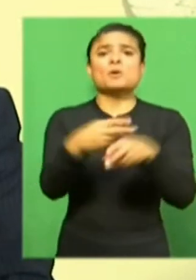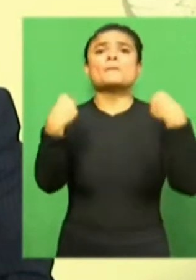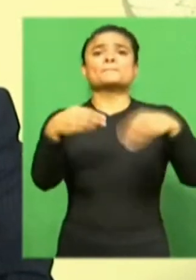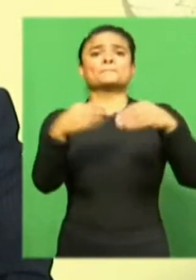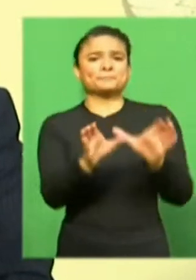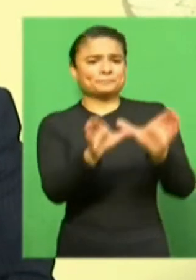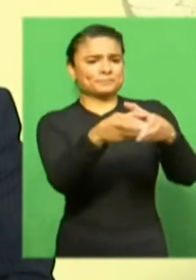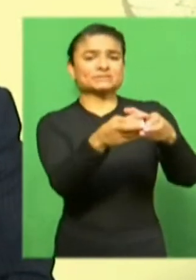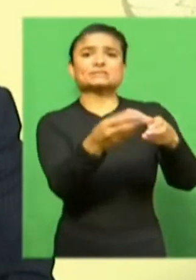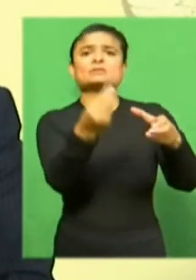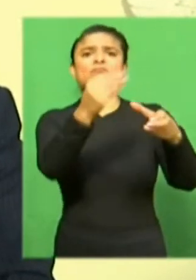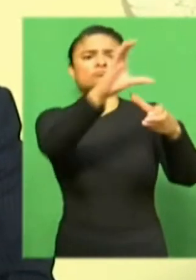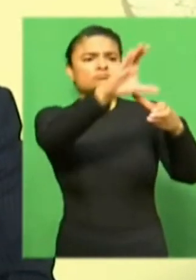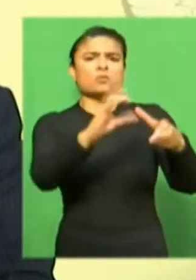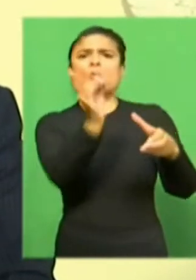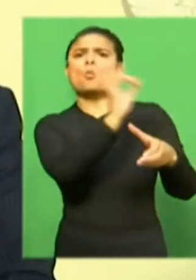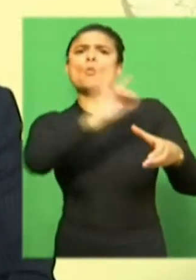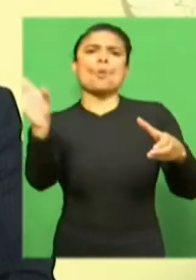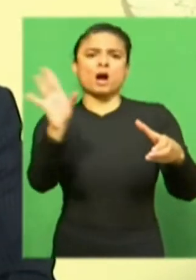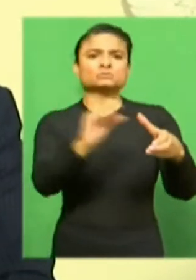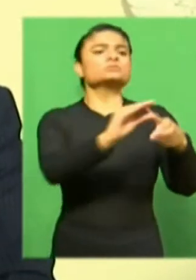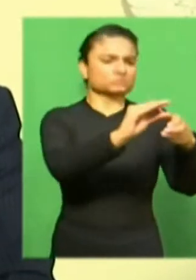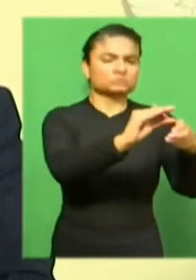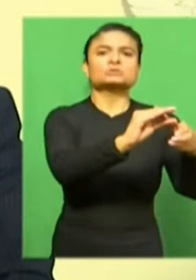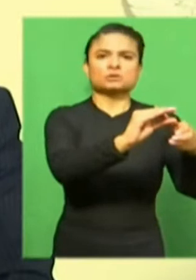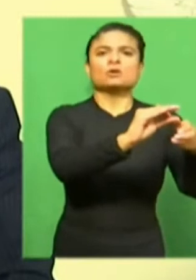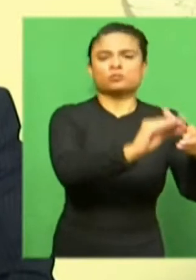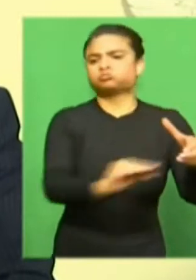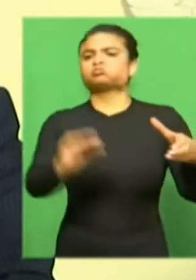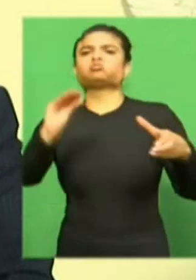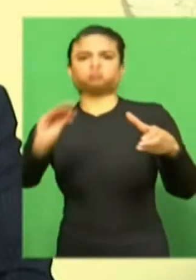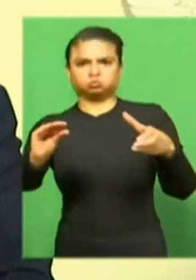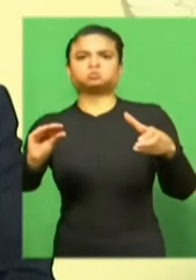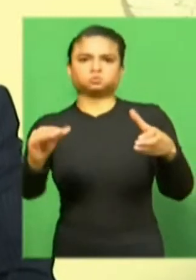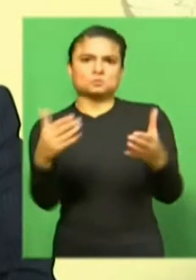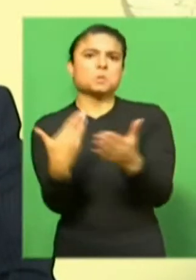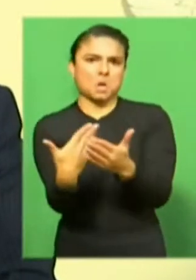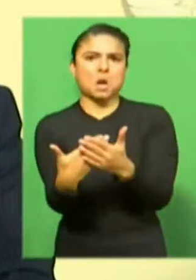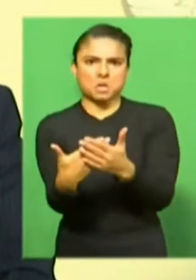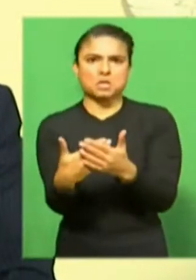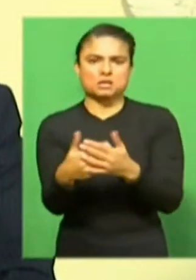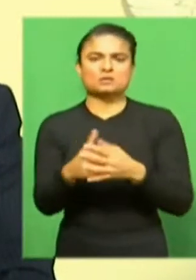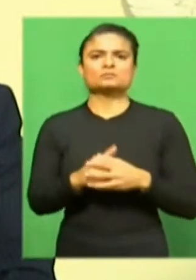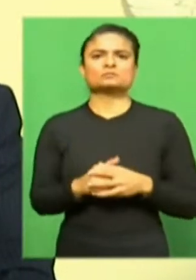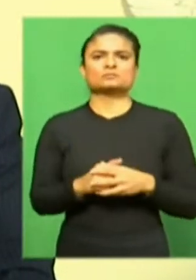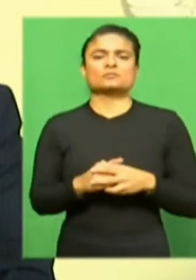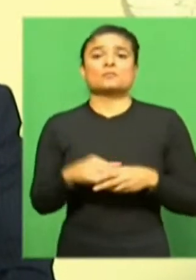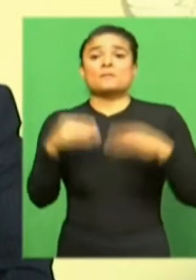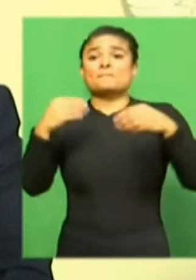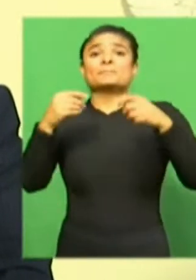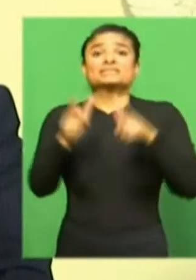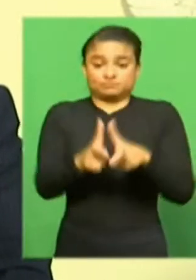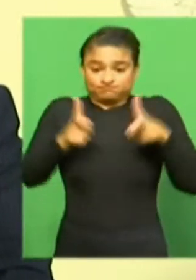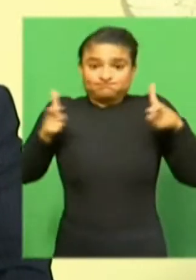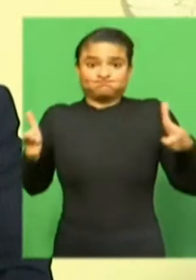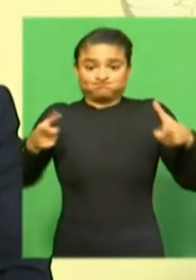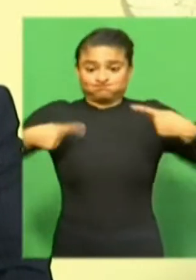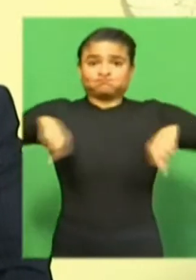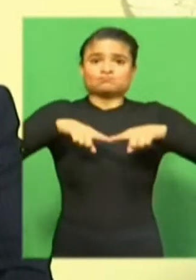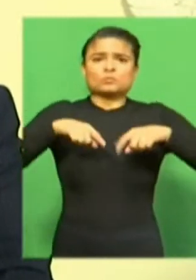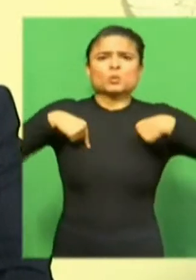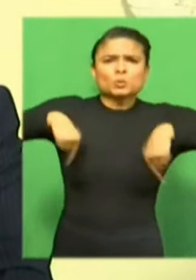also working with large business to determine their contribution to the support of small-medium